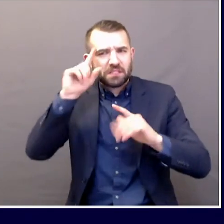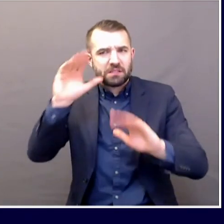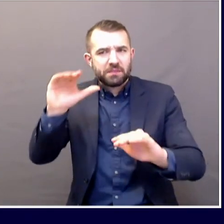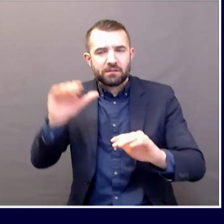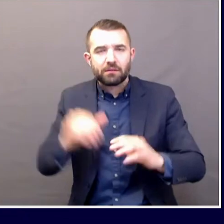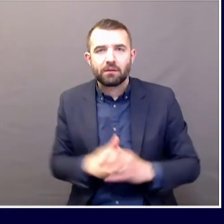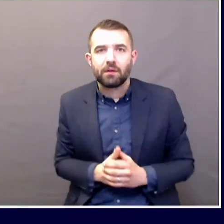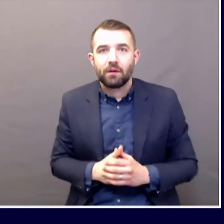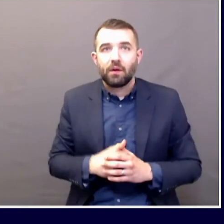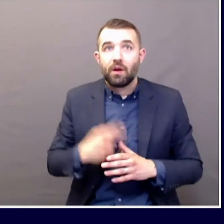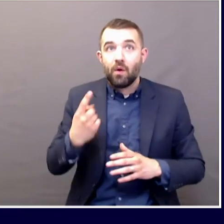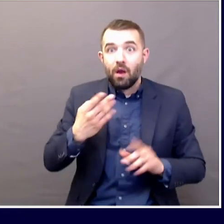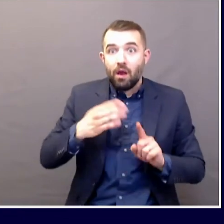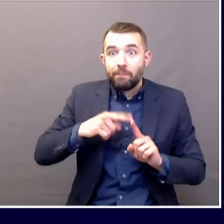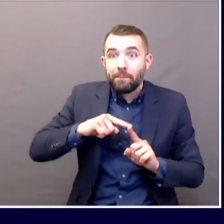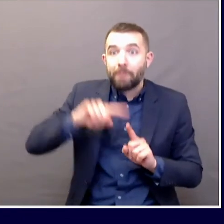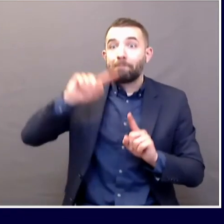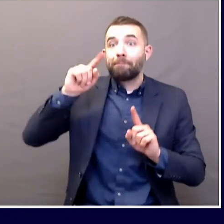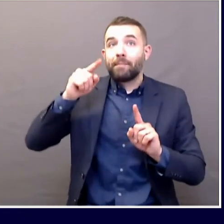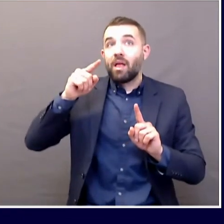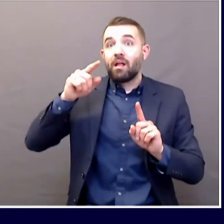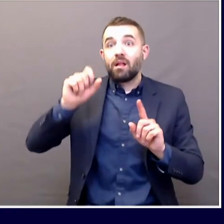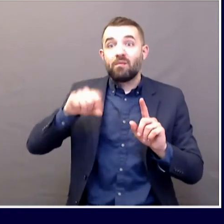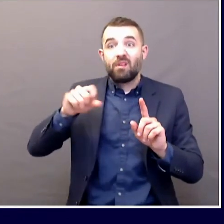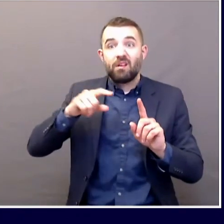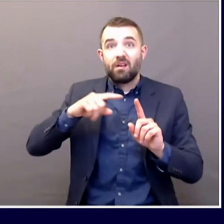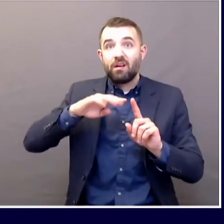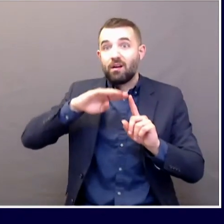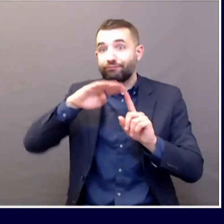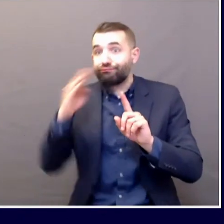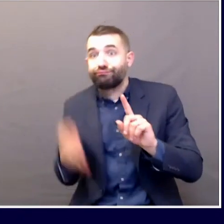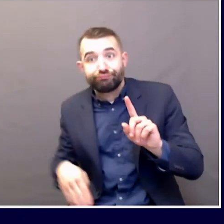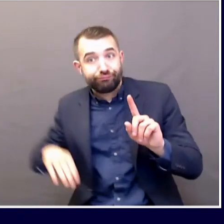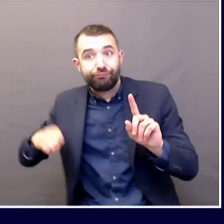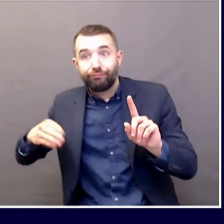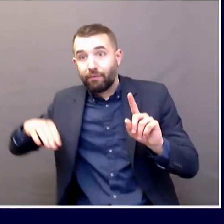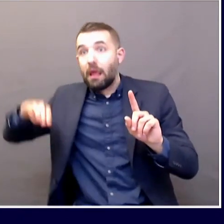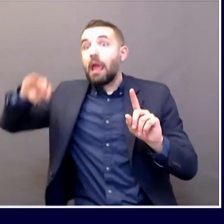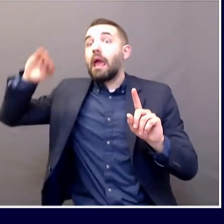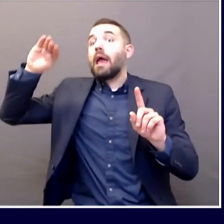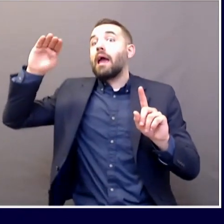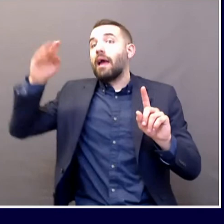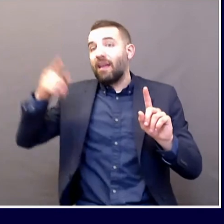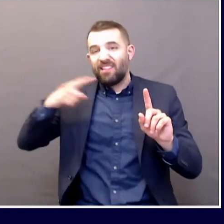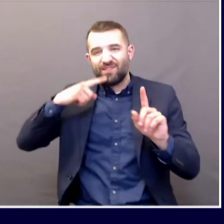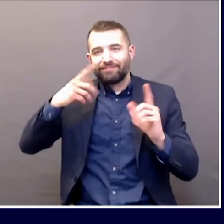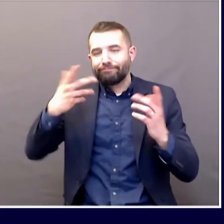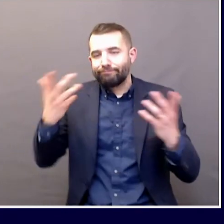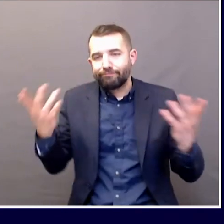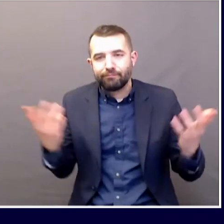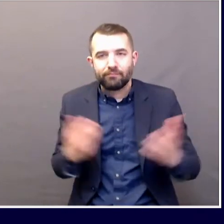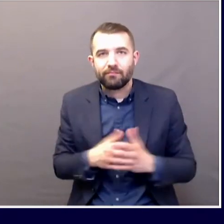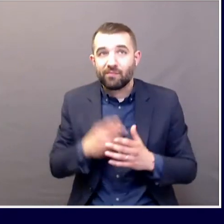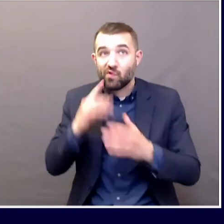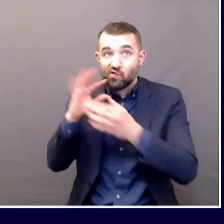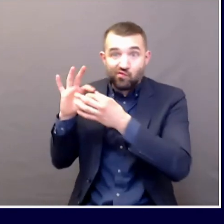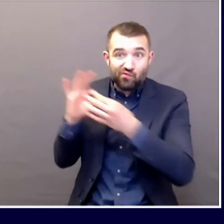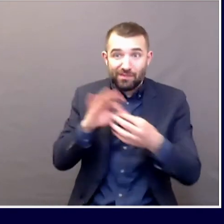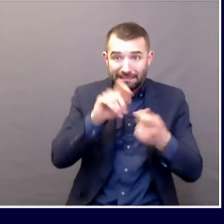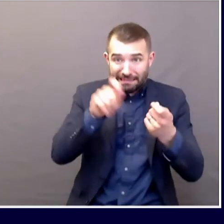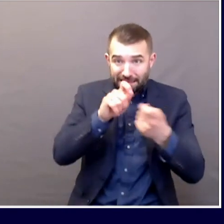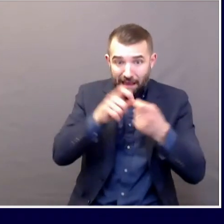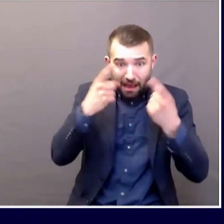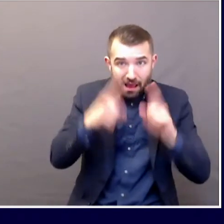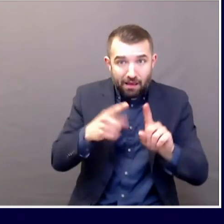the beginning of a different trend. But as of right now, Allison, we have not tethered it to a particular event, or nor have